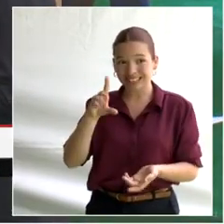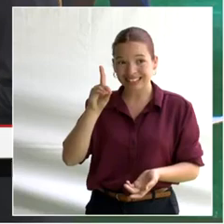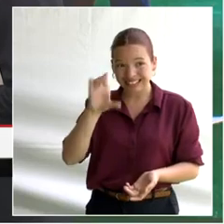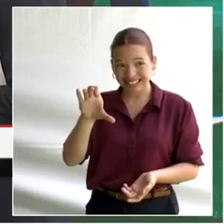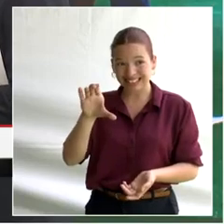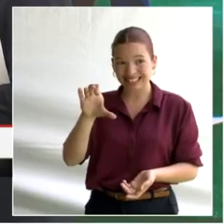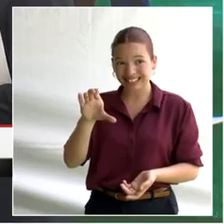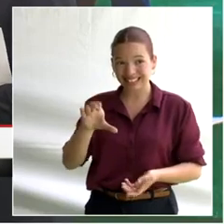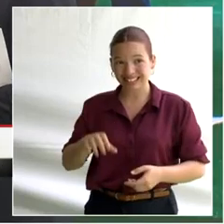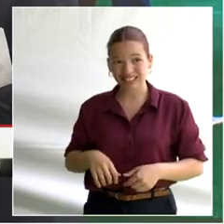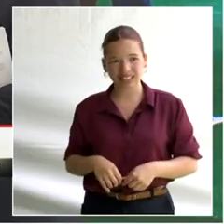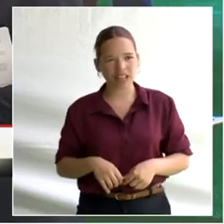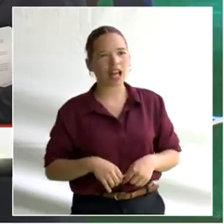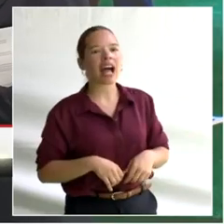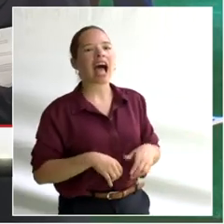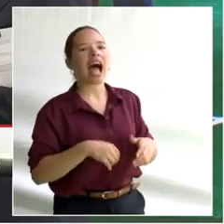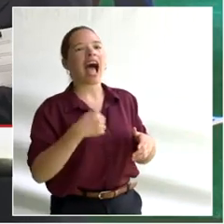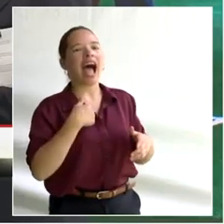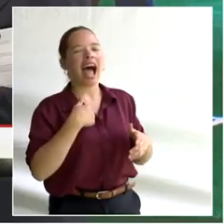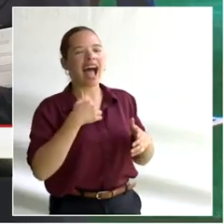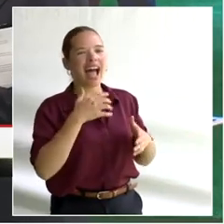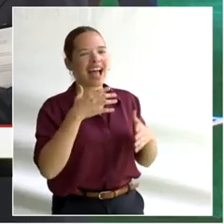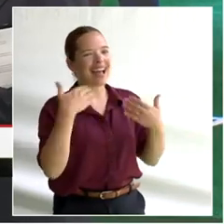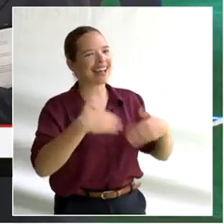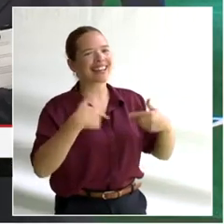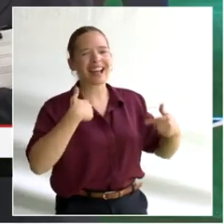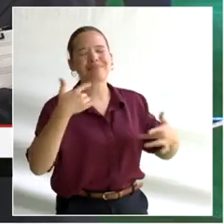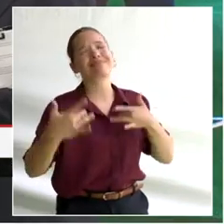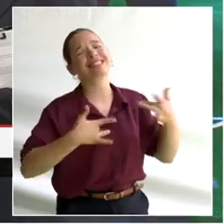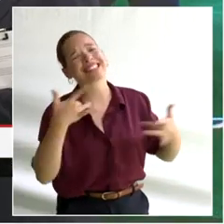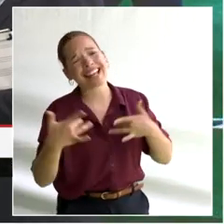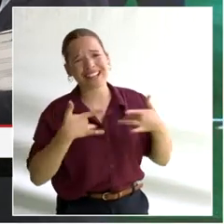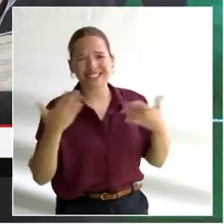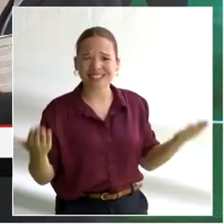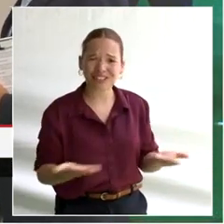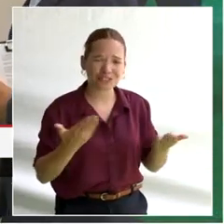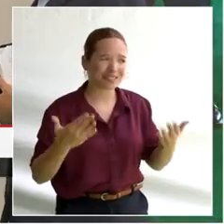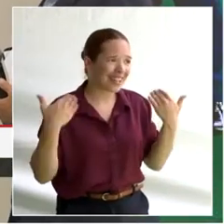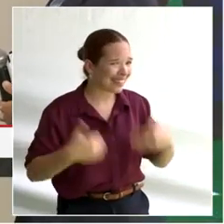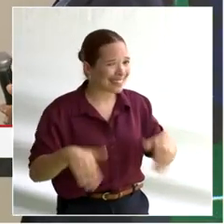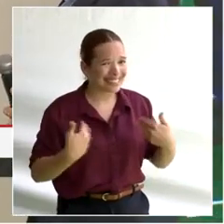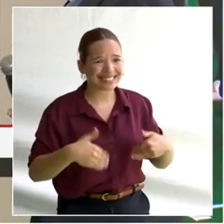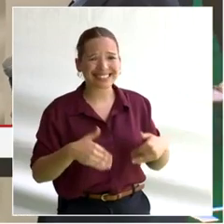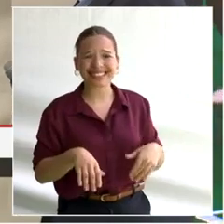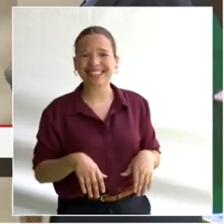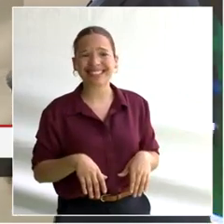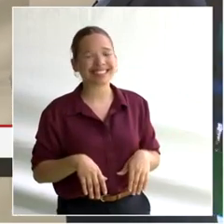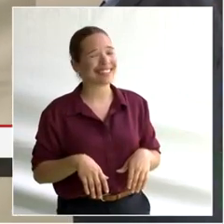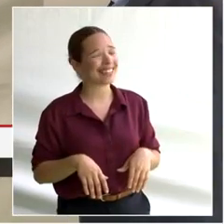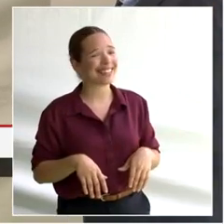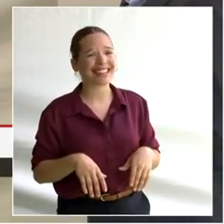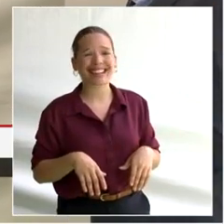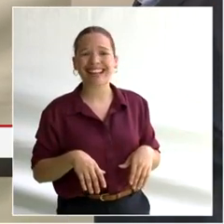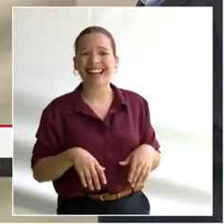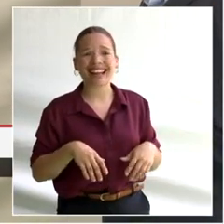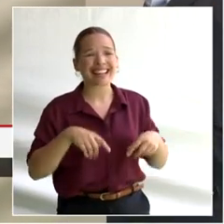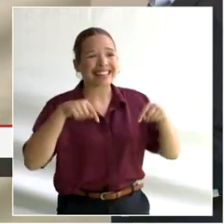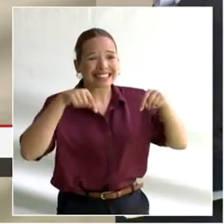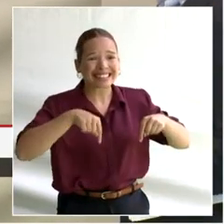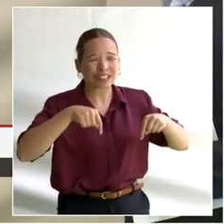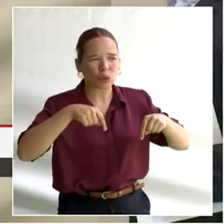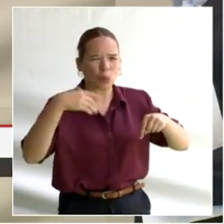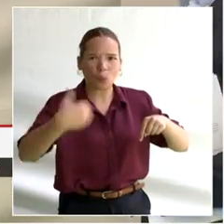you see your name on the central court. It's it's history, so it's amazing.